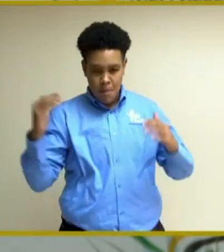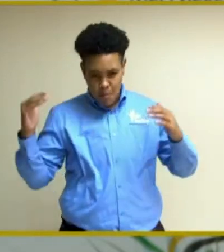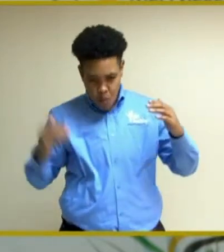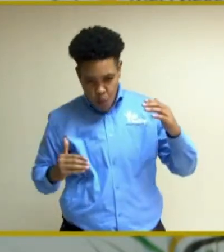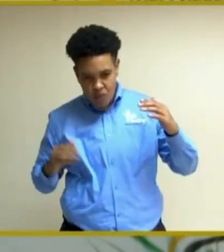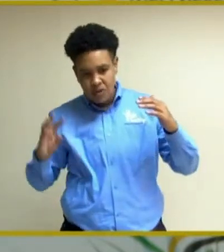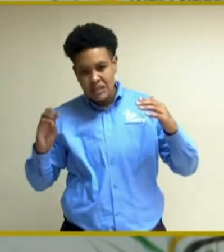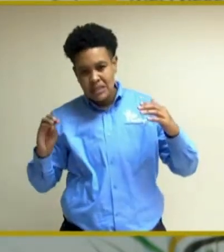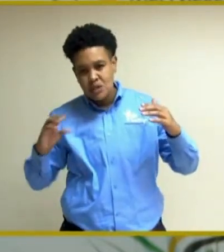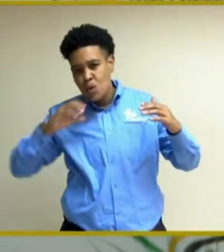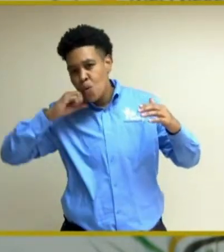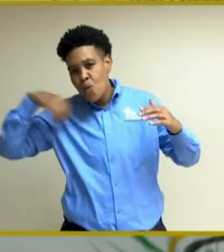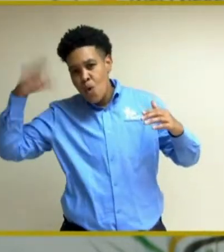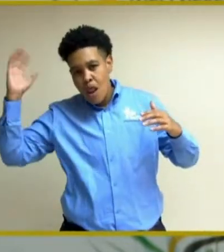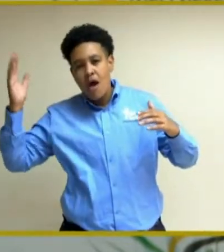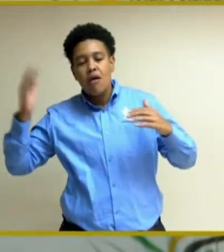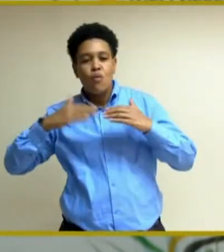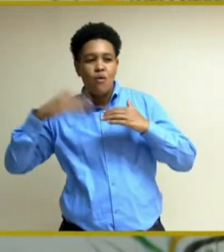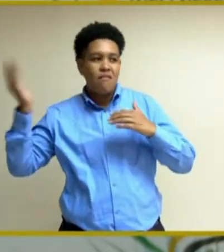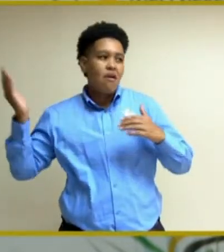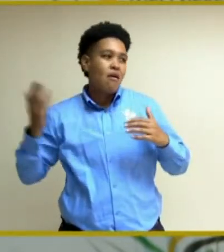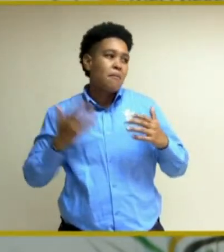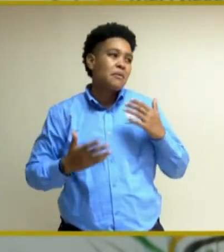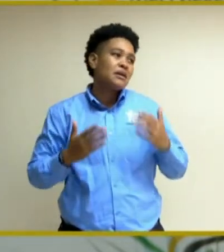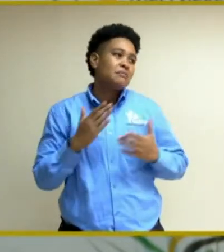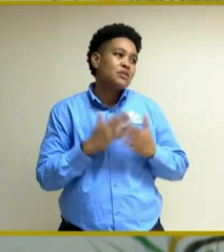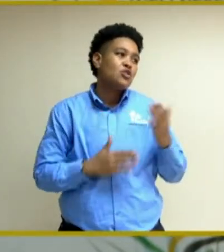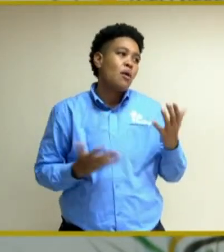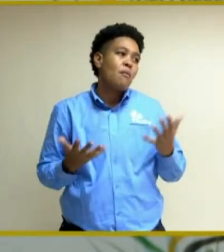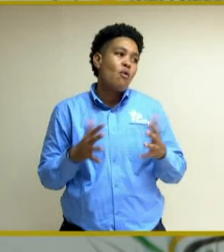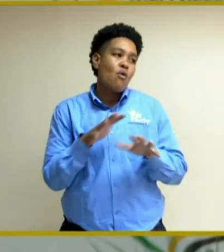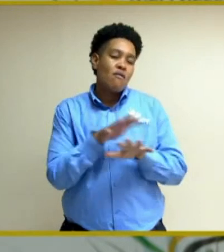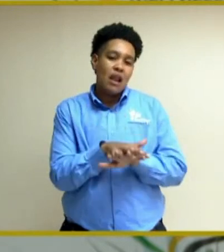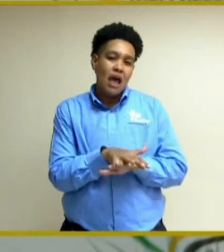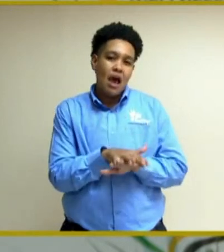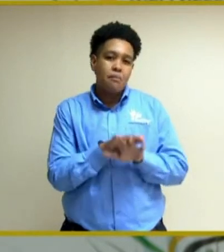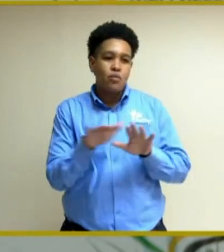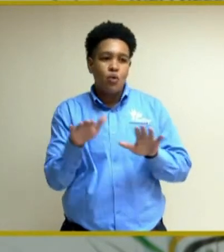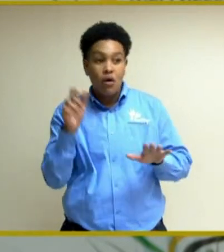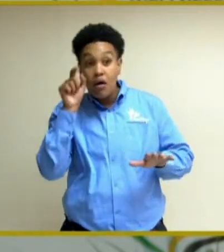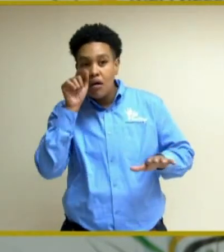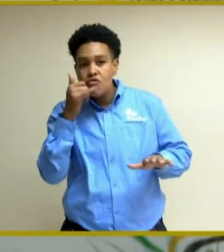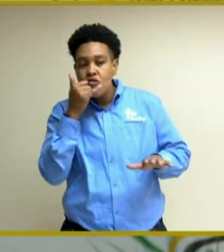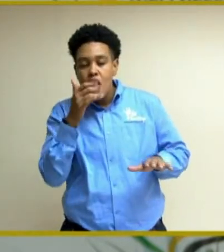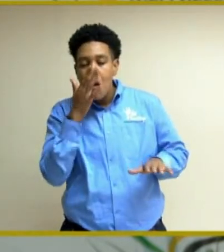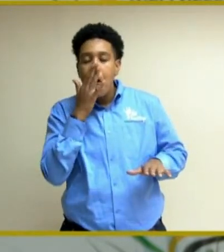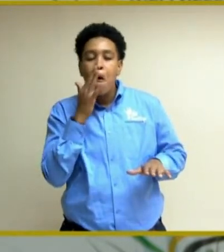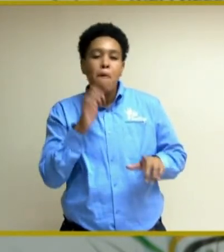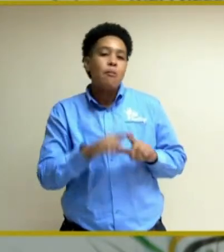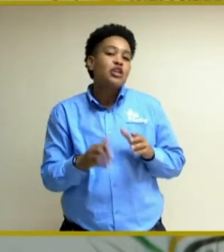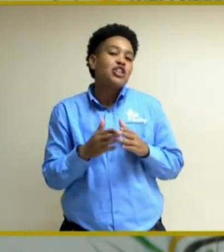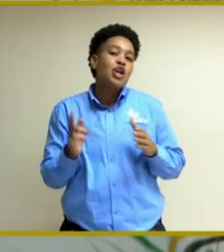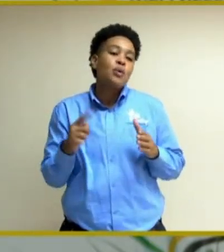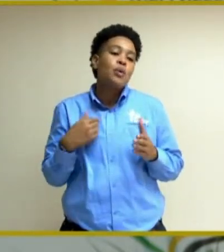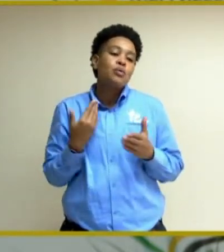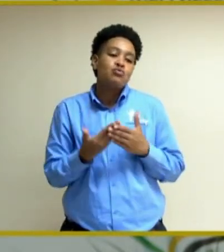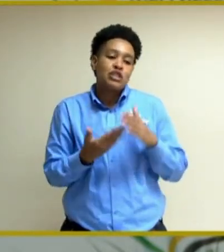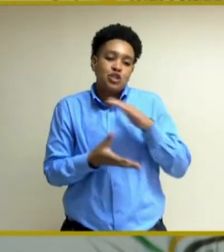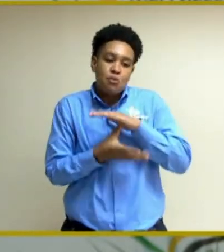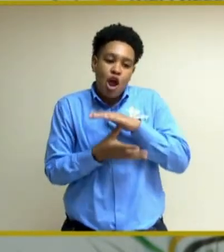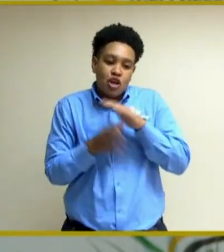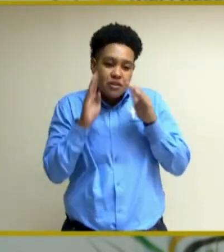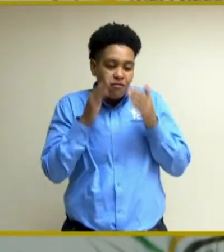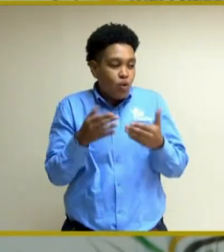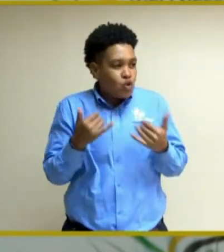the 60-year-olds and over. I mean, there may be some overlap, right? Don't get me wrong, but that's generally where the priorities will